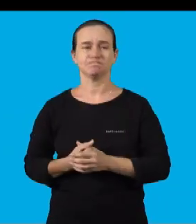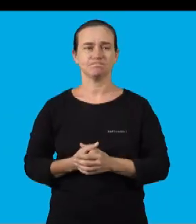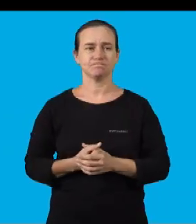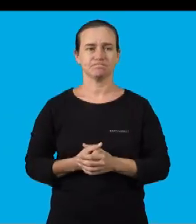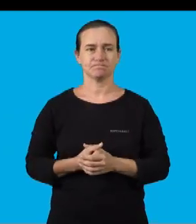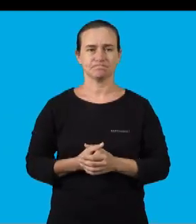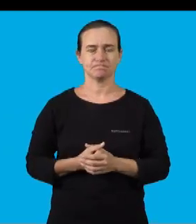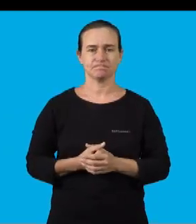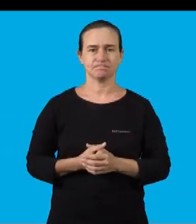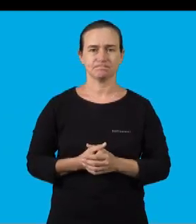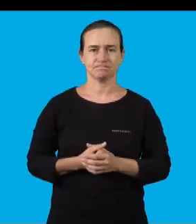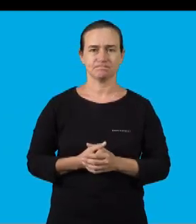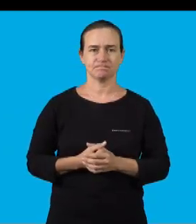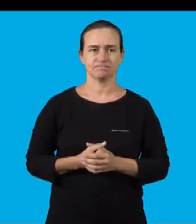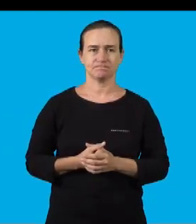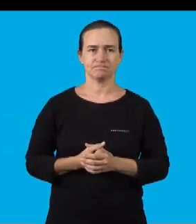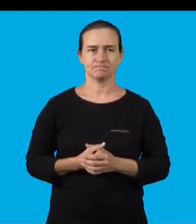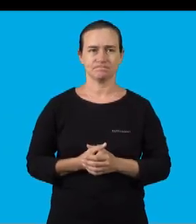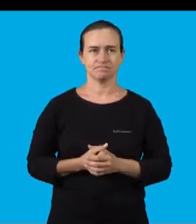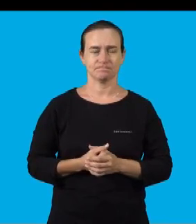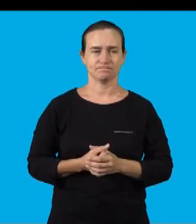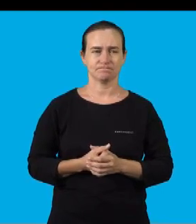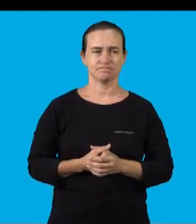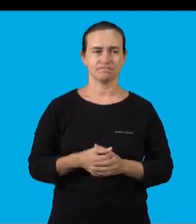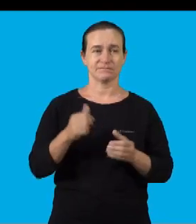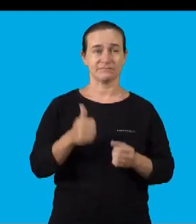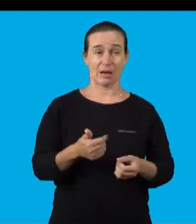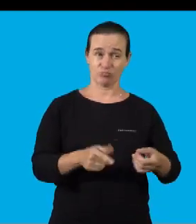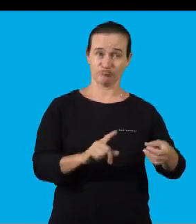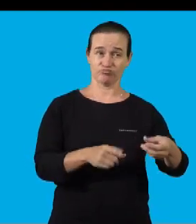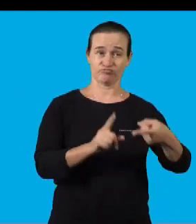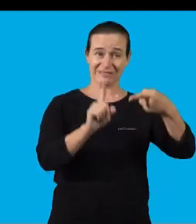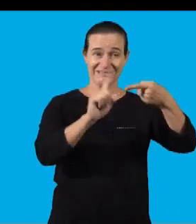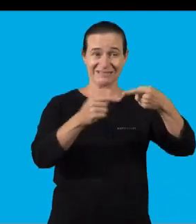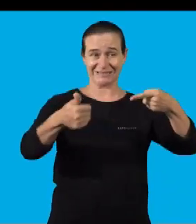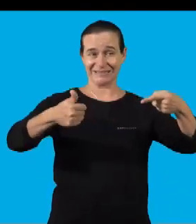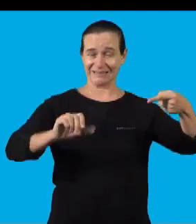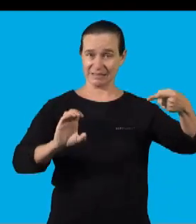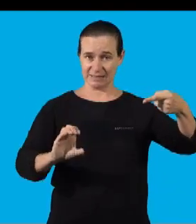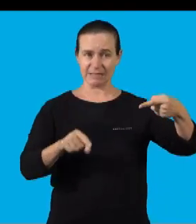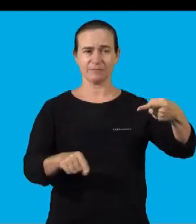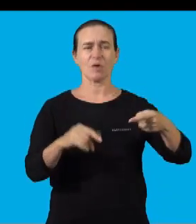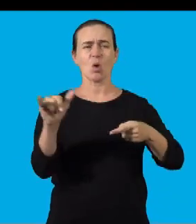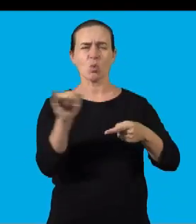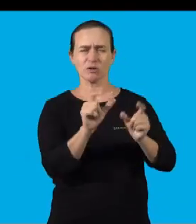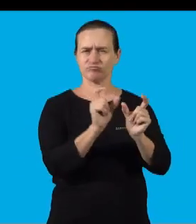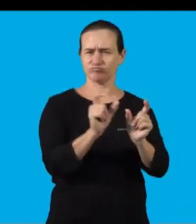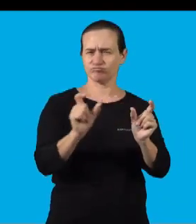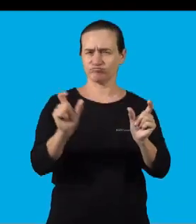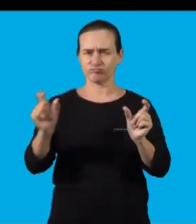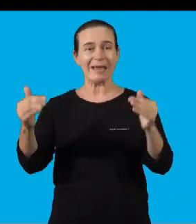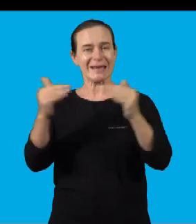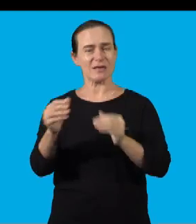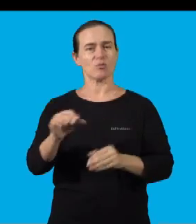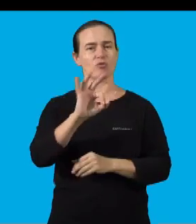298. Now, looking at the third question there, it says which term of the sequence is equals to